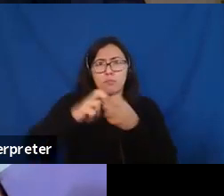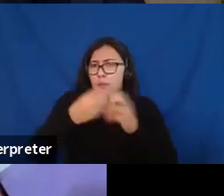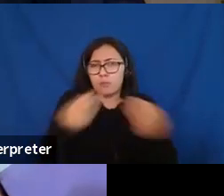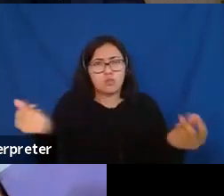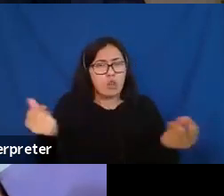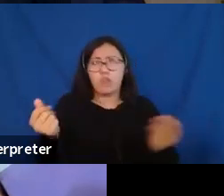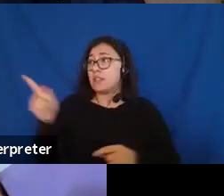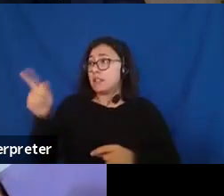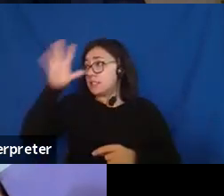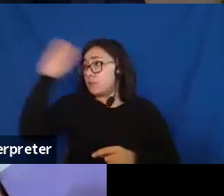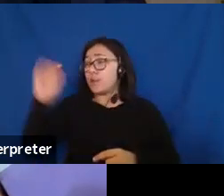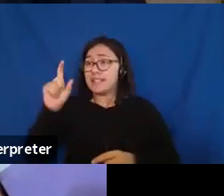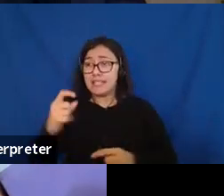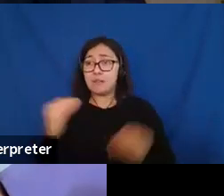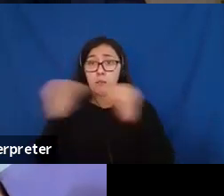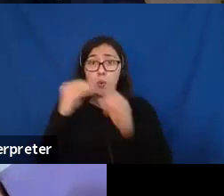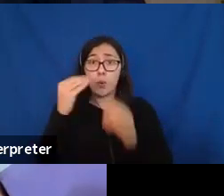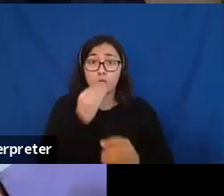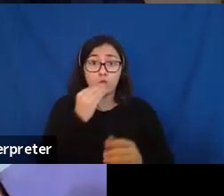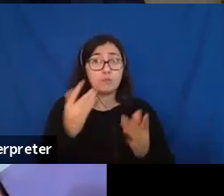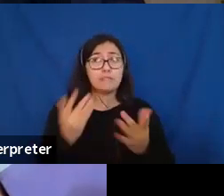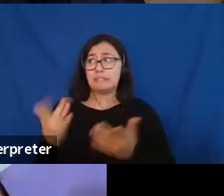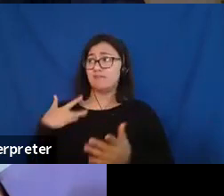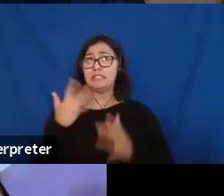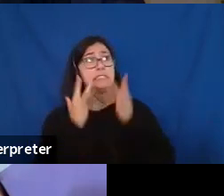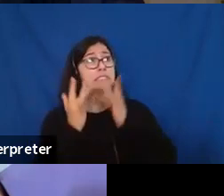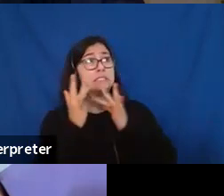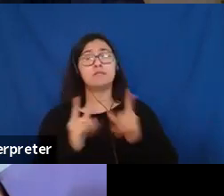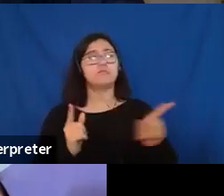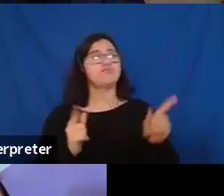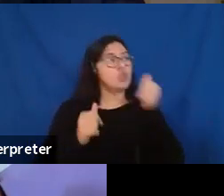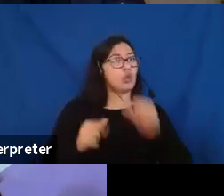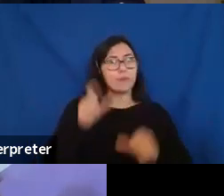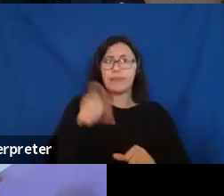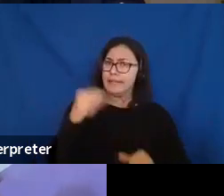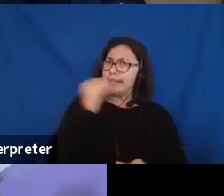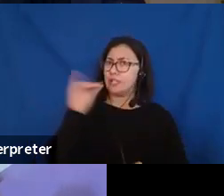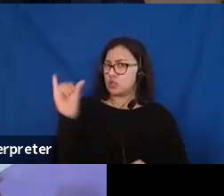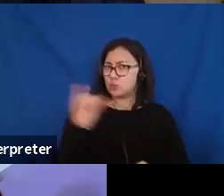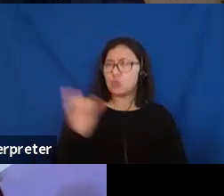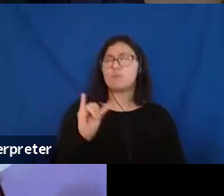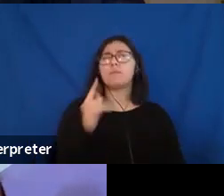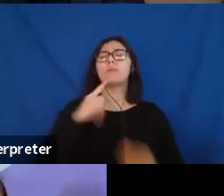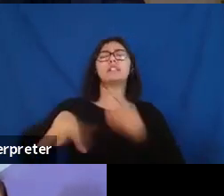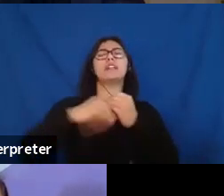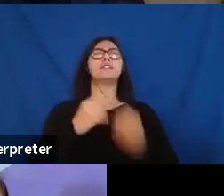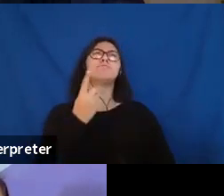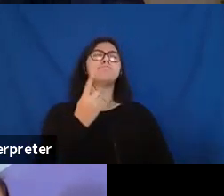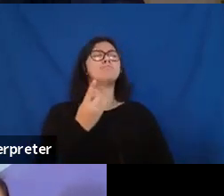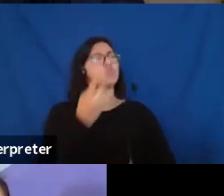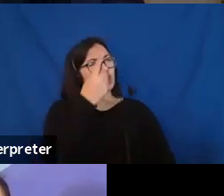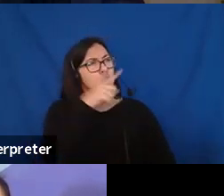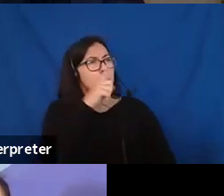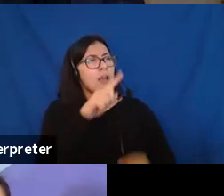food insecurity, what can we do to address that? What can we do to make sure that the girls are getting their lunch bags? But she adds, but look, I have an article I'd like you to